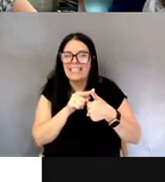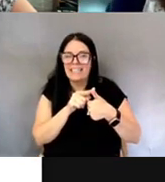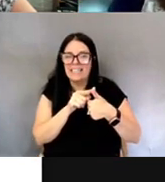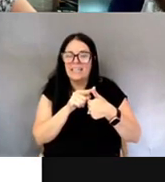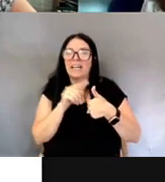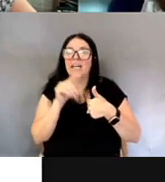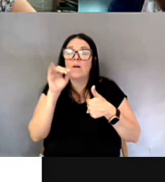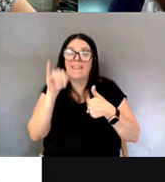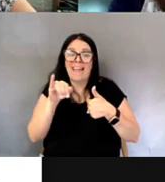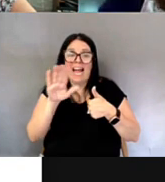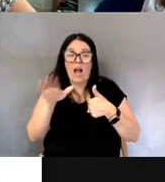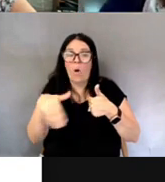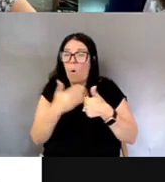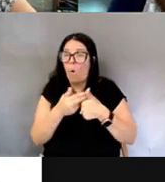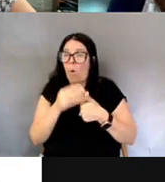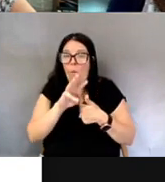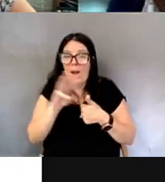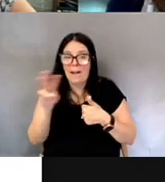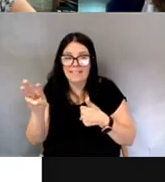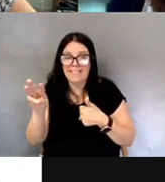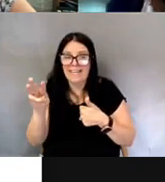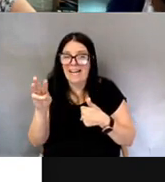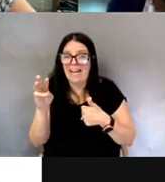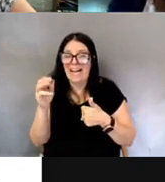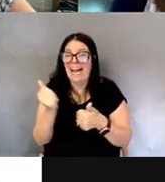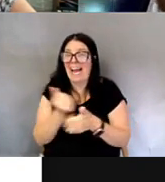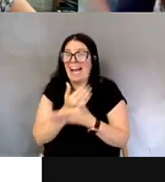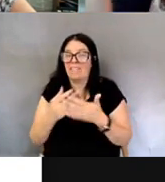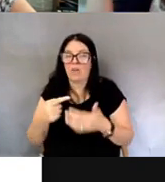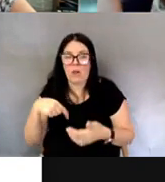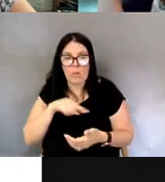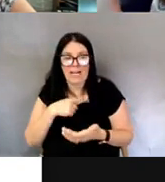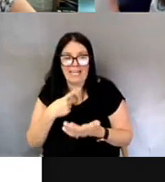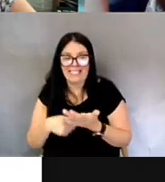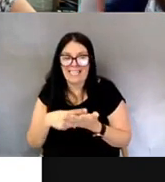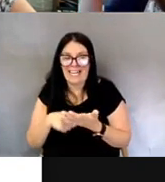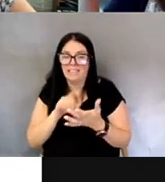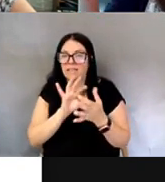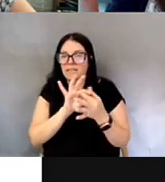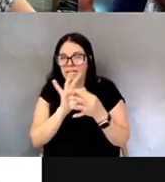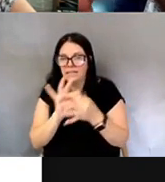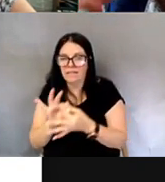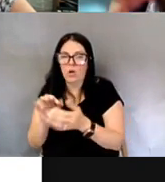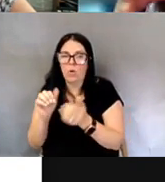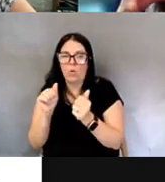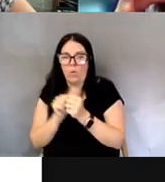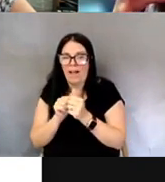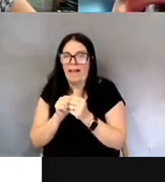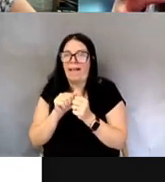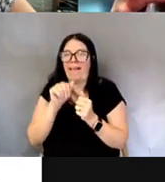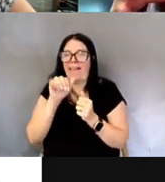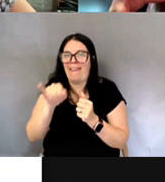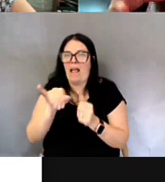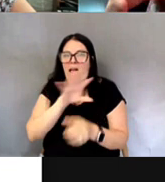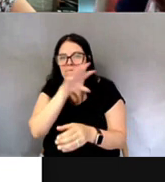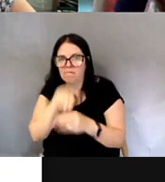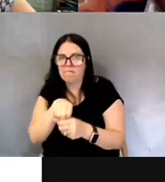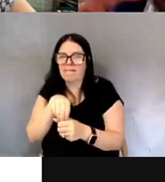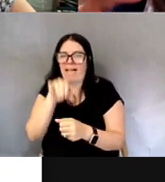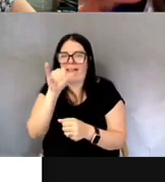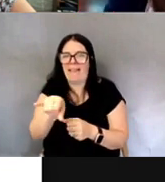whole website and everything we talked about is condensed and crystallized into